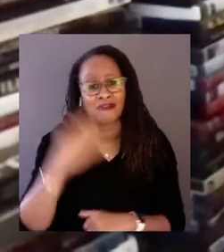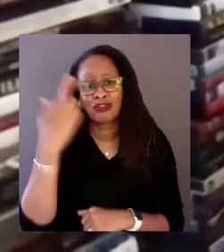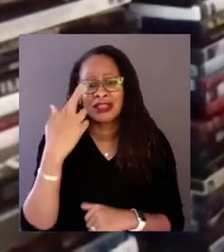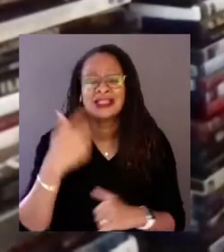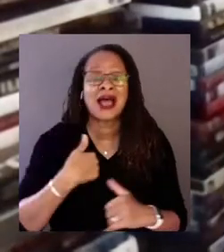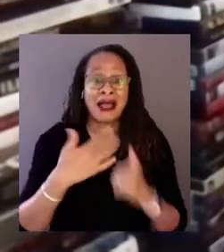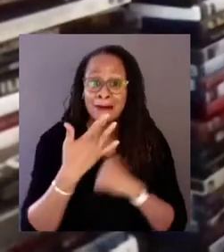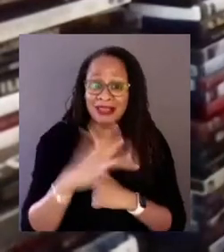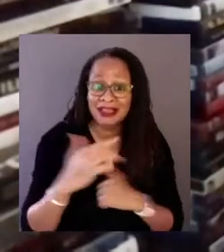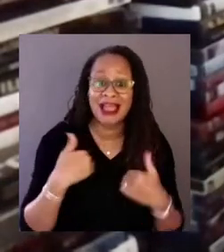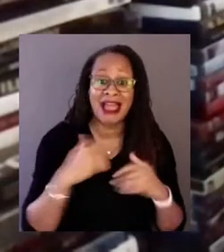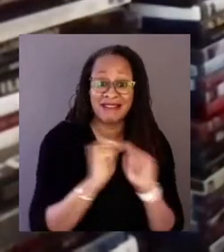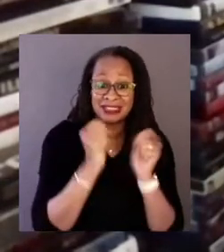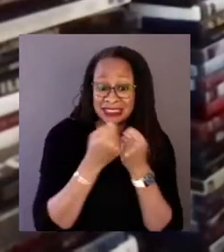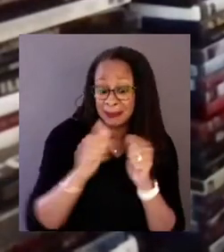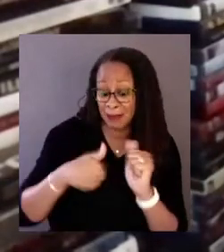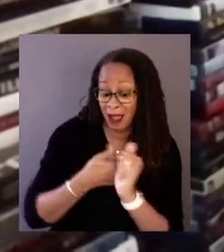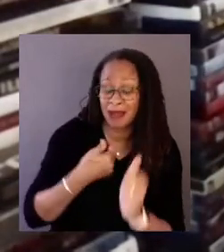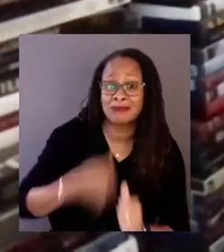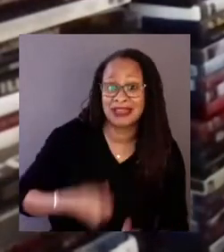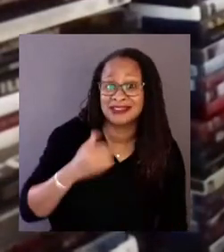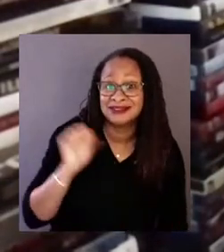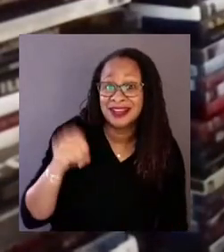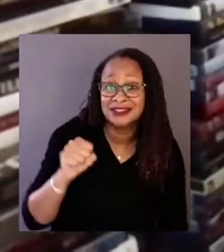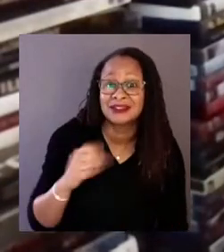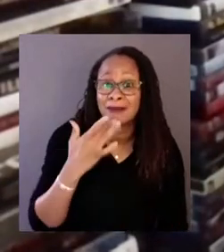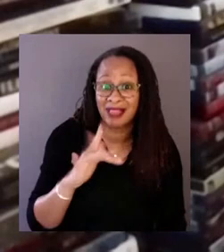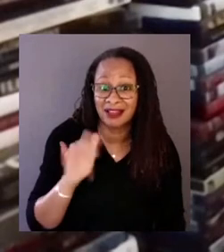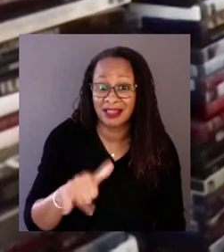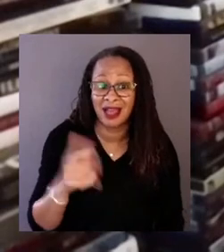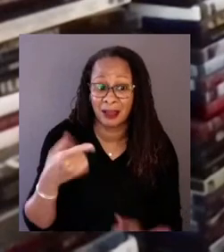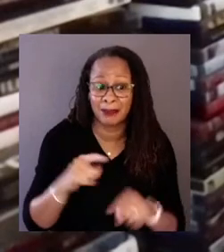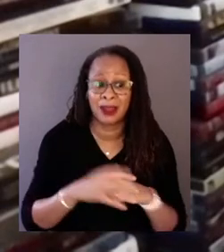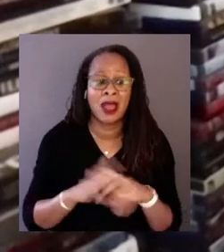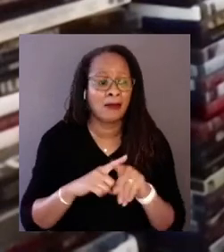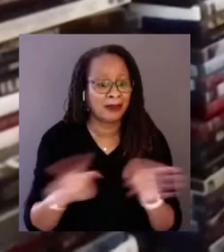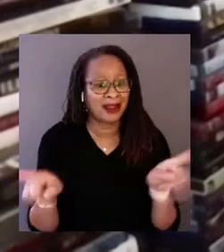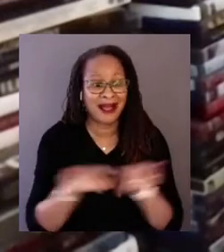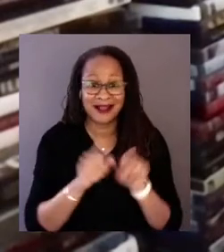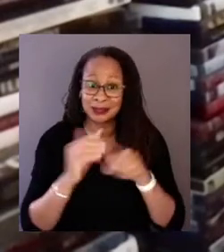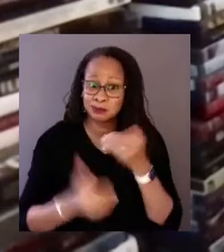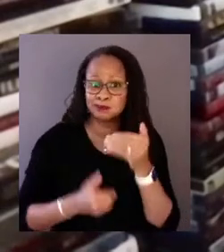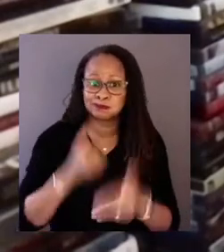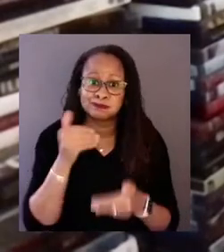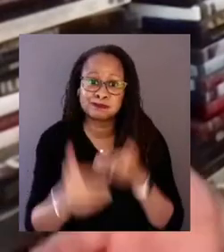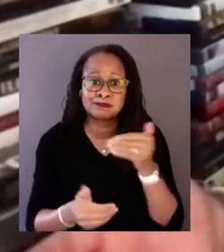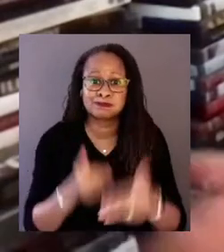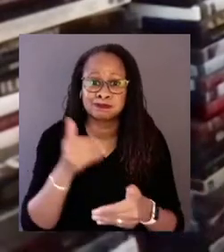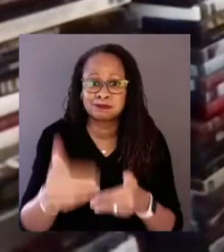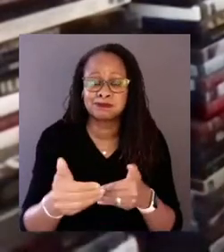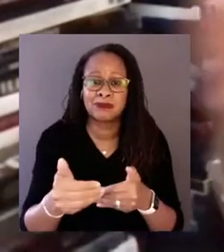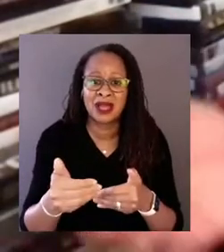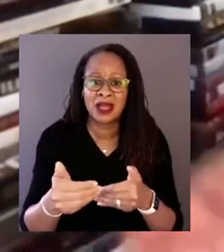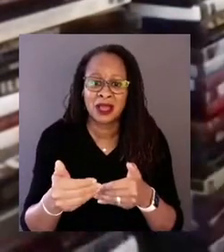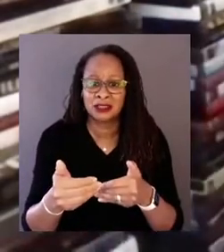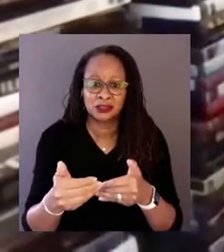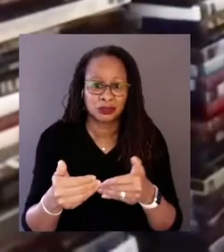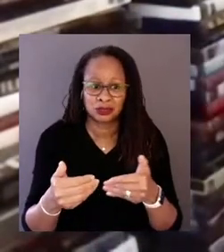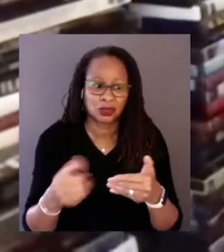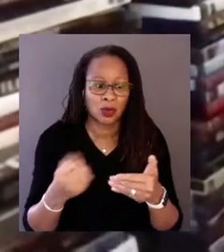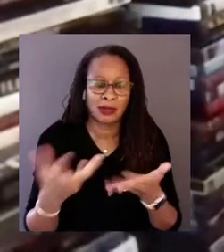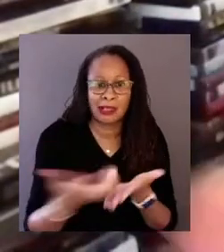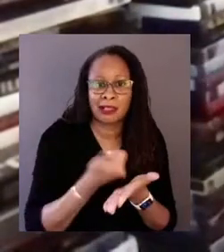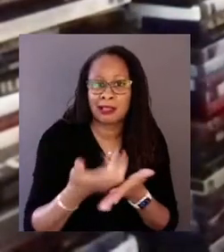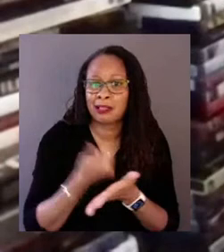team behind me, but, and you know, along the way we garnered awards, right? We